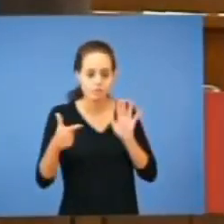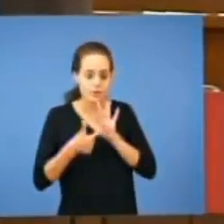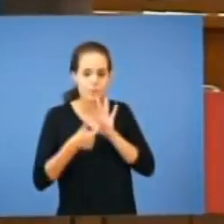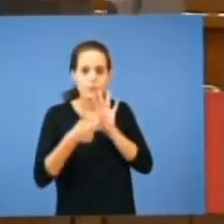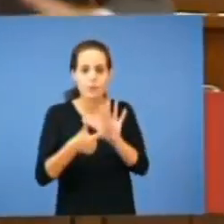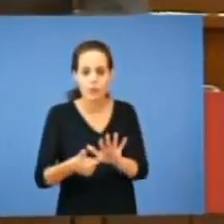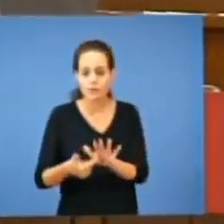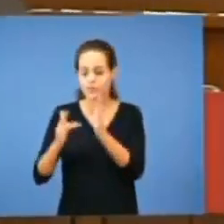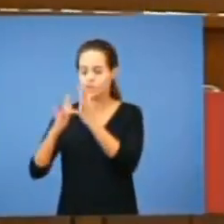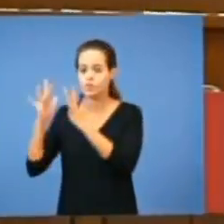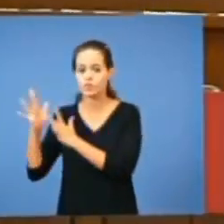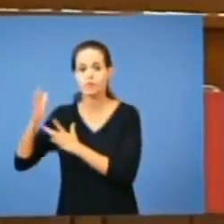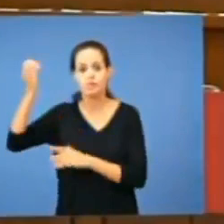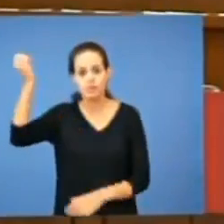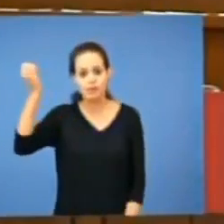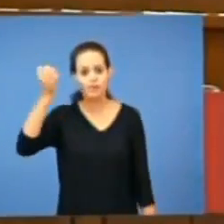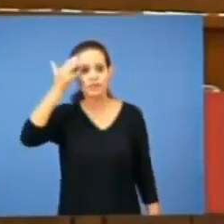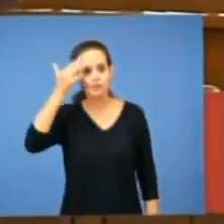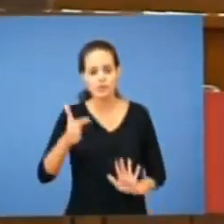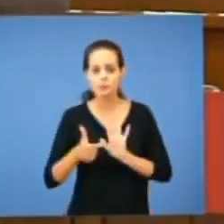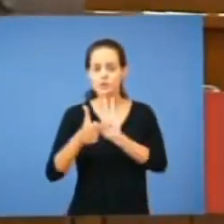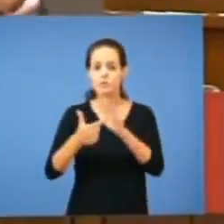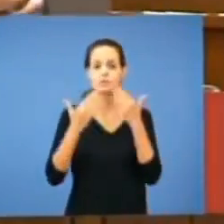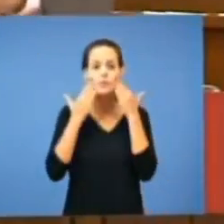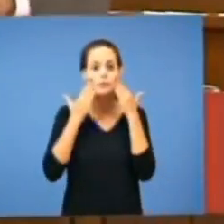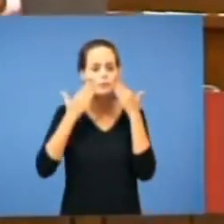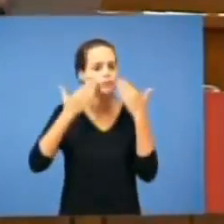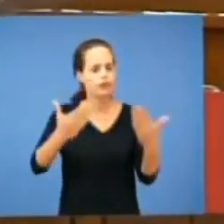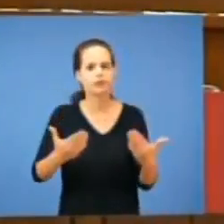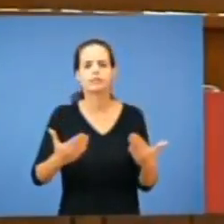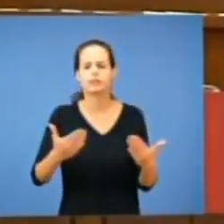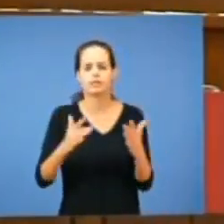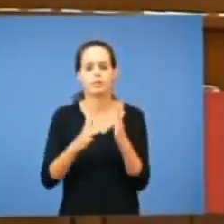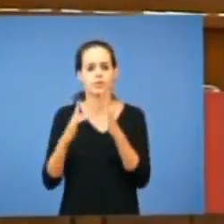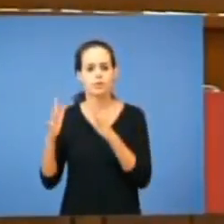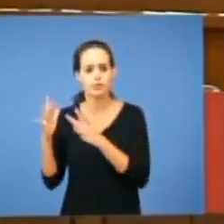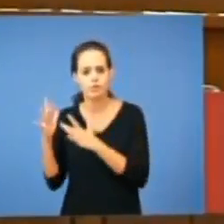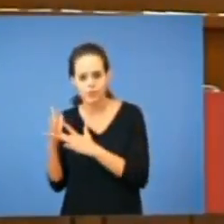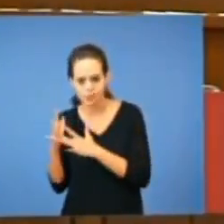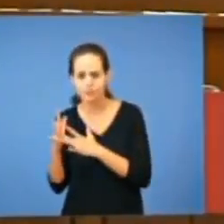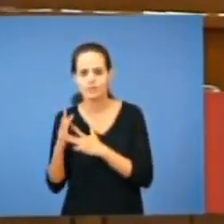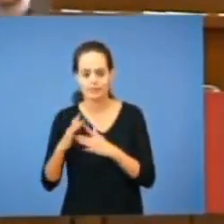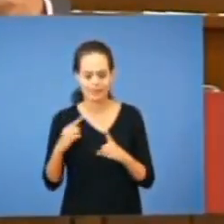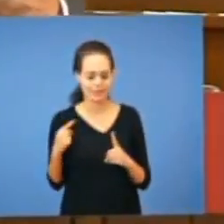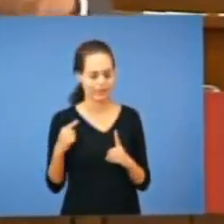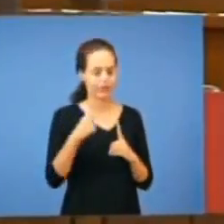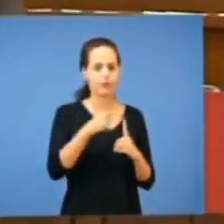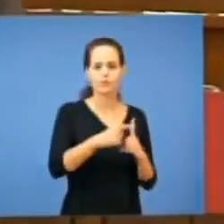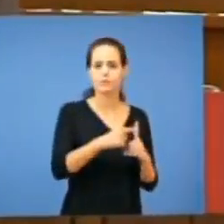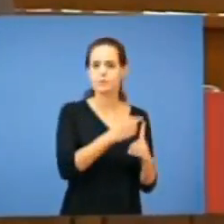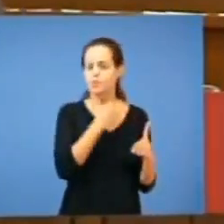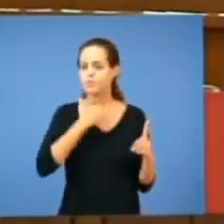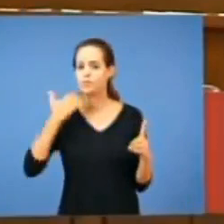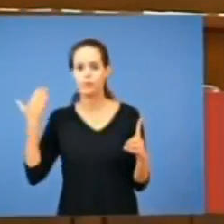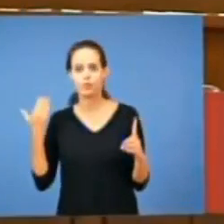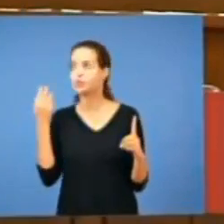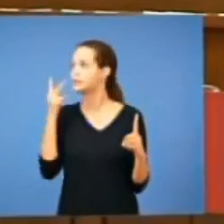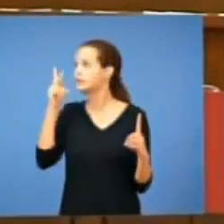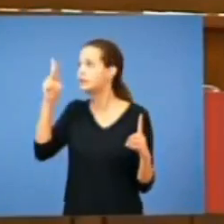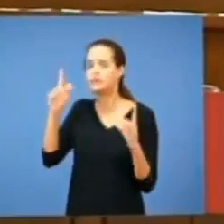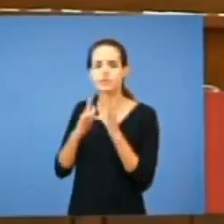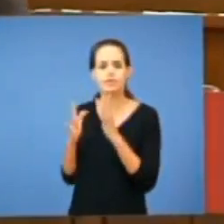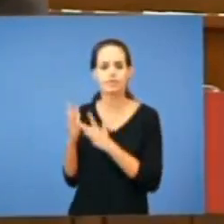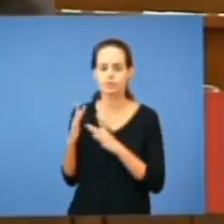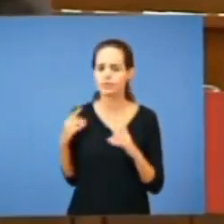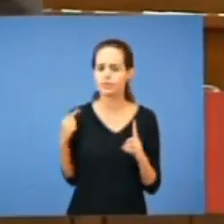the appearance of Christ. Jesus is revealing is the appearance of Jesus, is the sacrifice, is